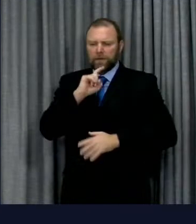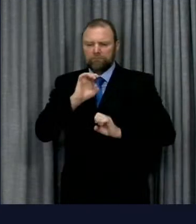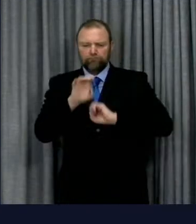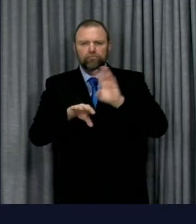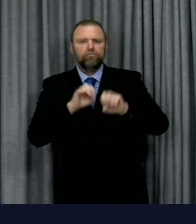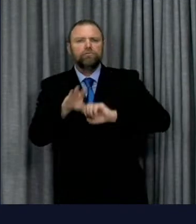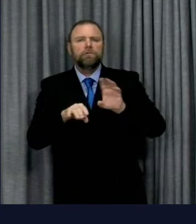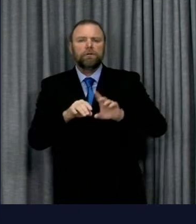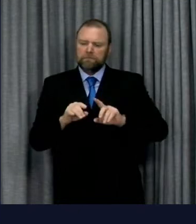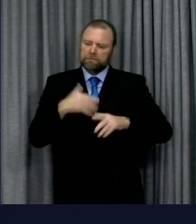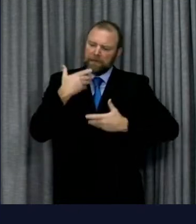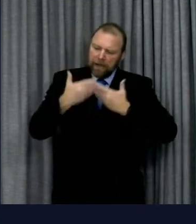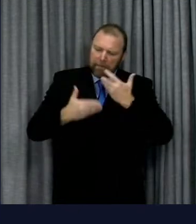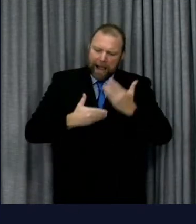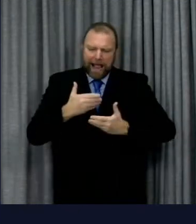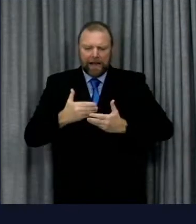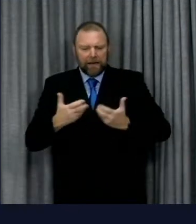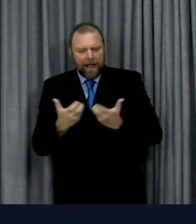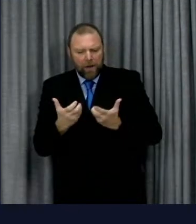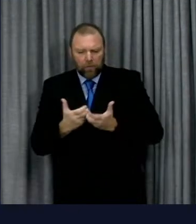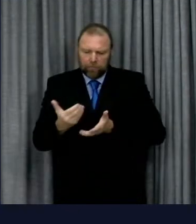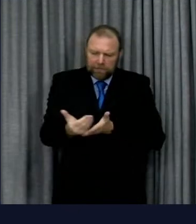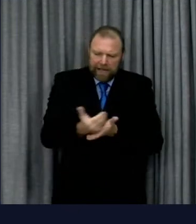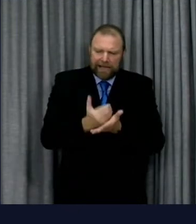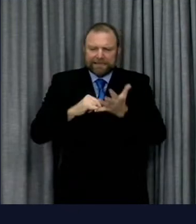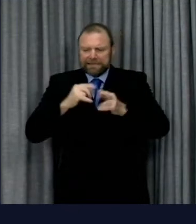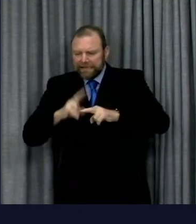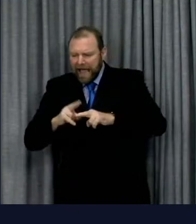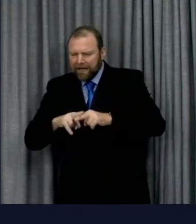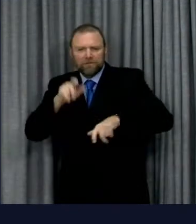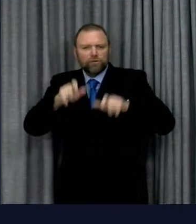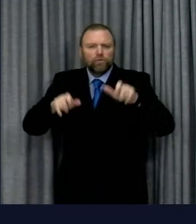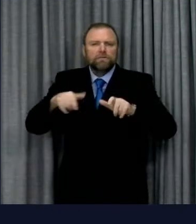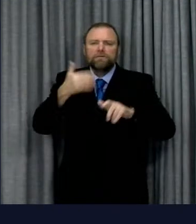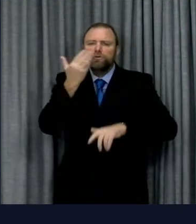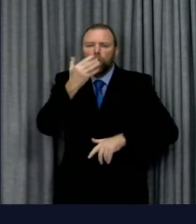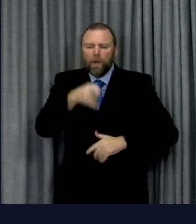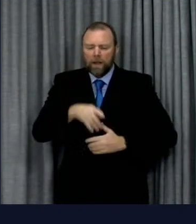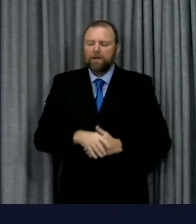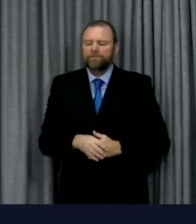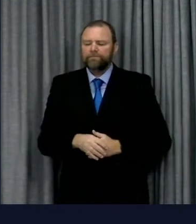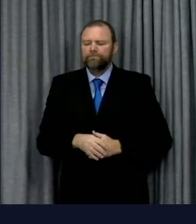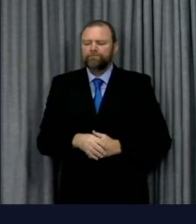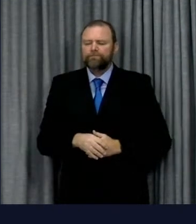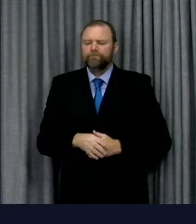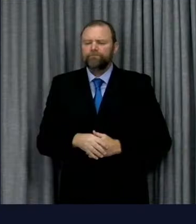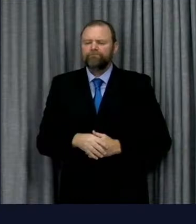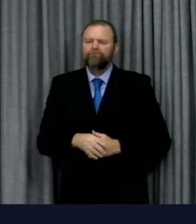on protecting our staff and our students in schools. I want to thank